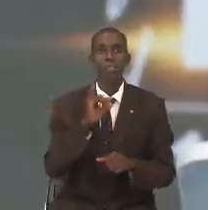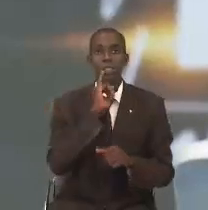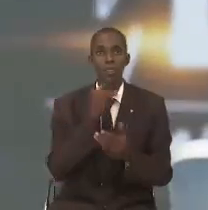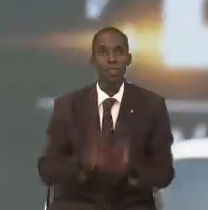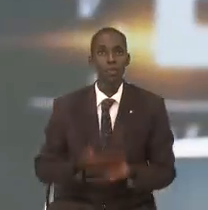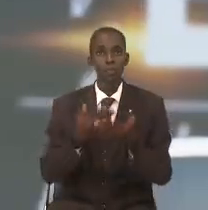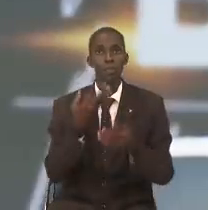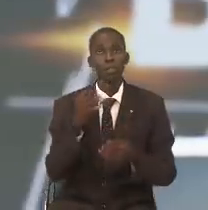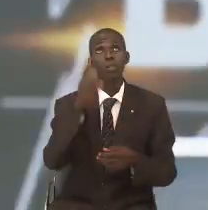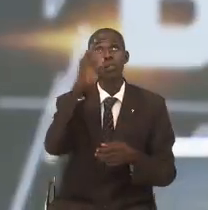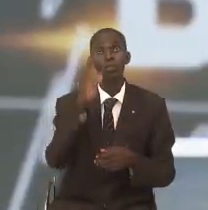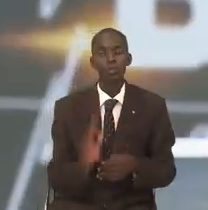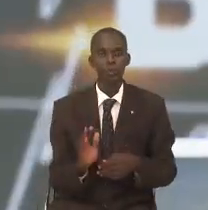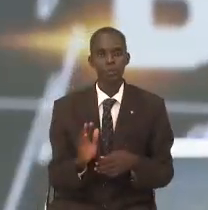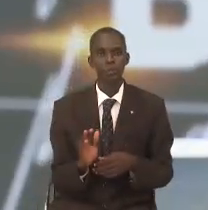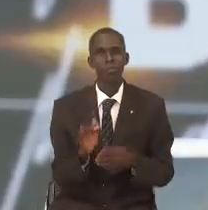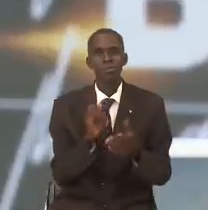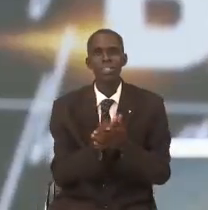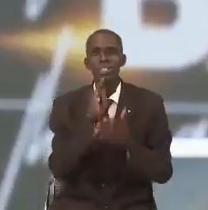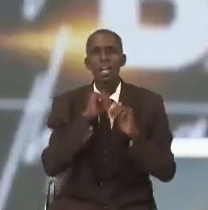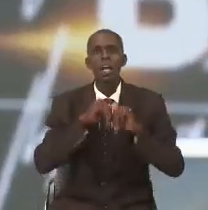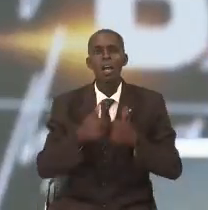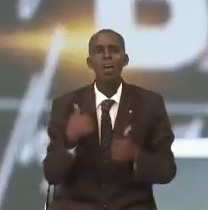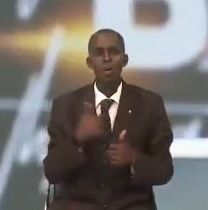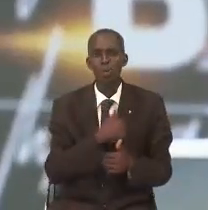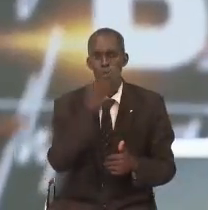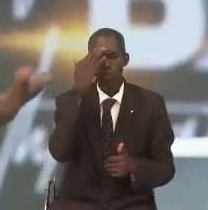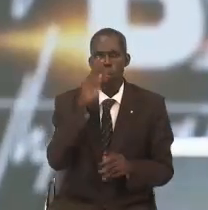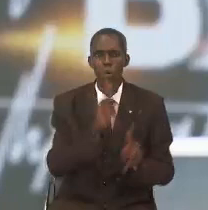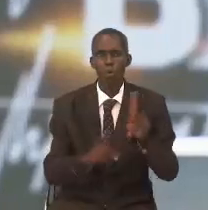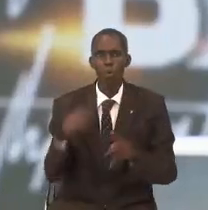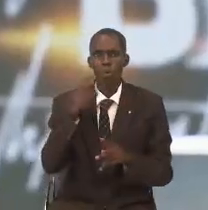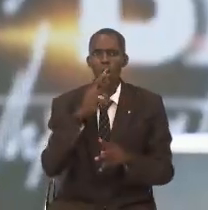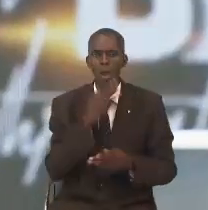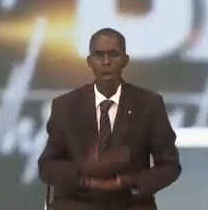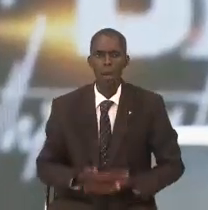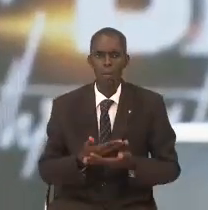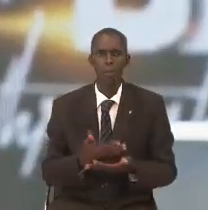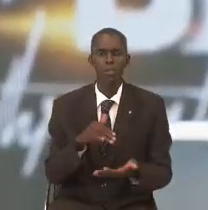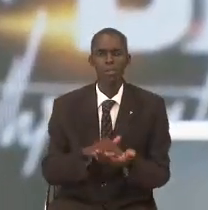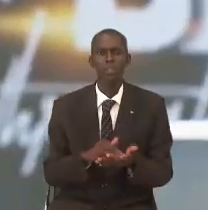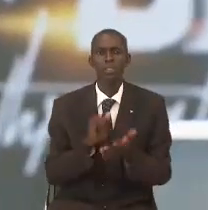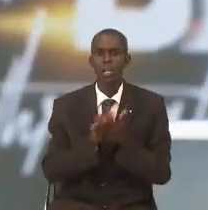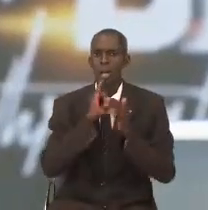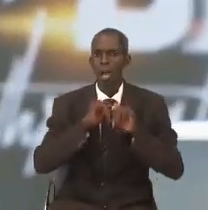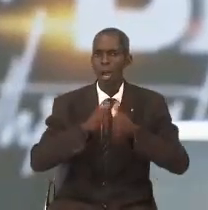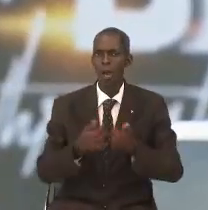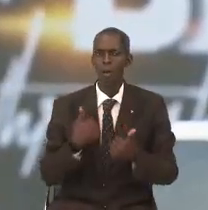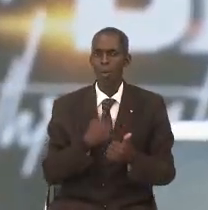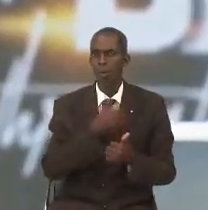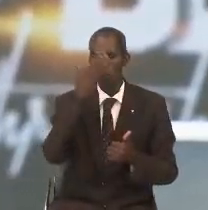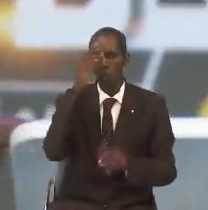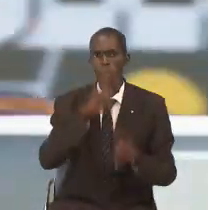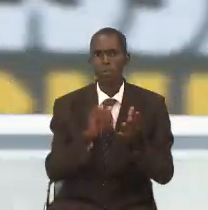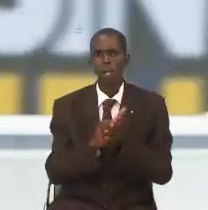of God. You know, that's how we know those who are born again. That's how we know those who are born into the kingdom